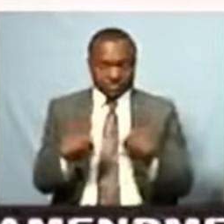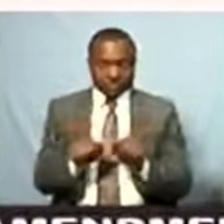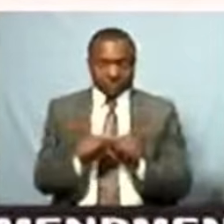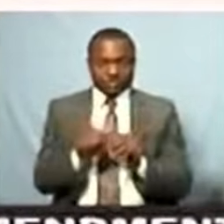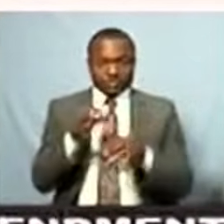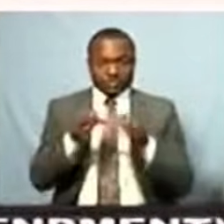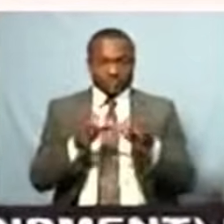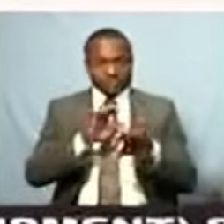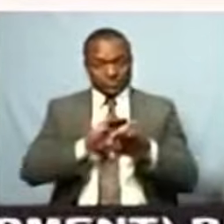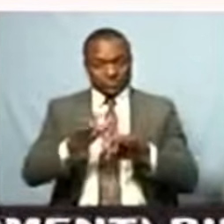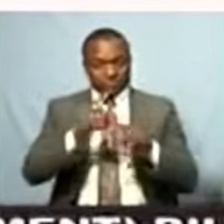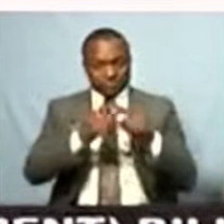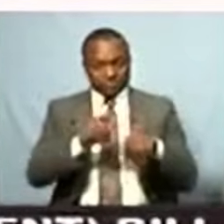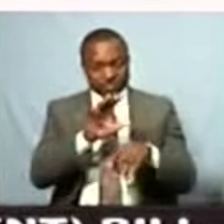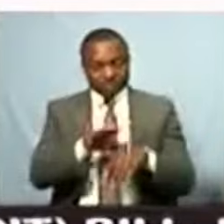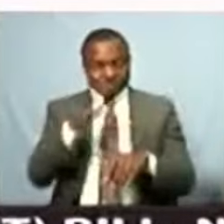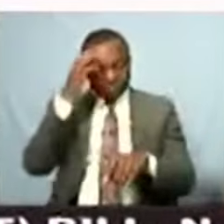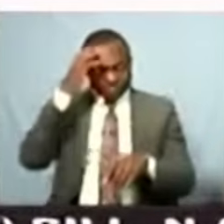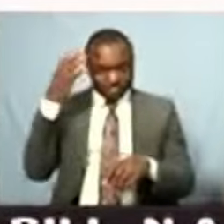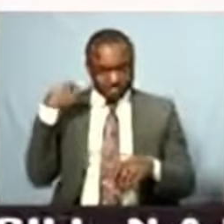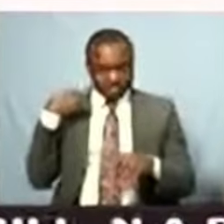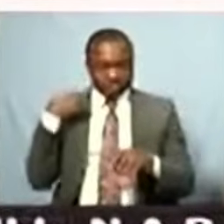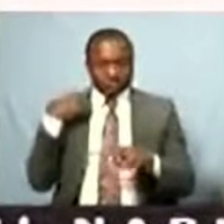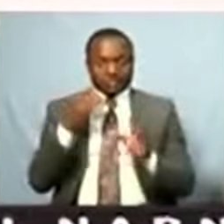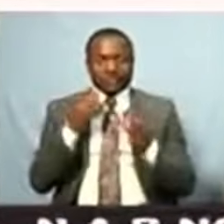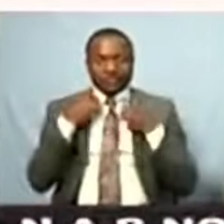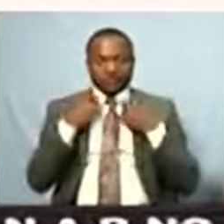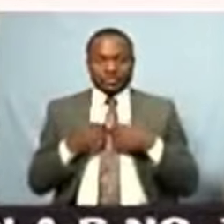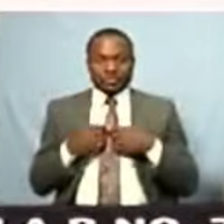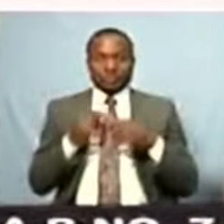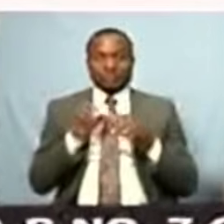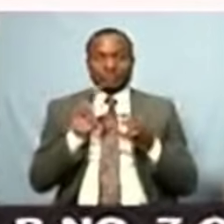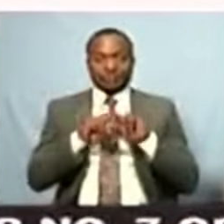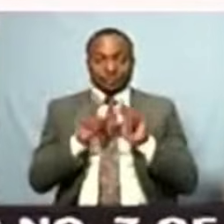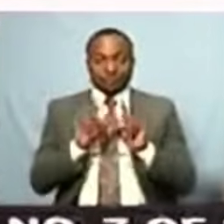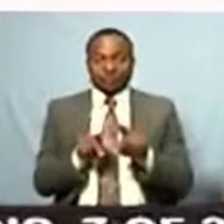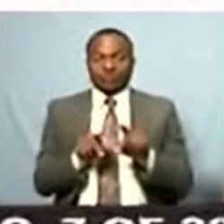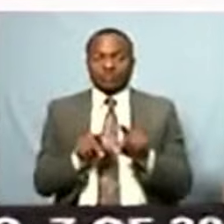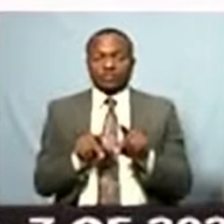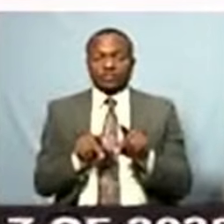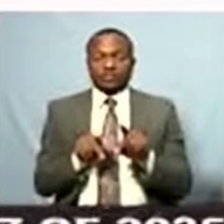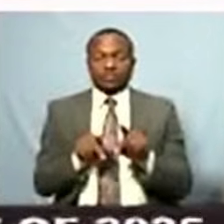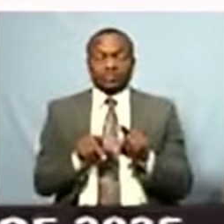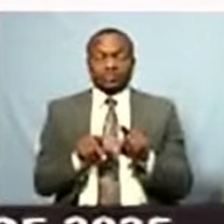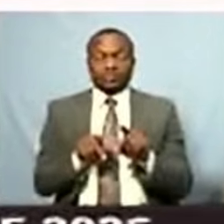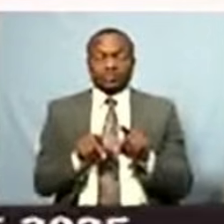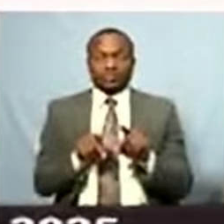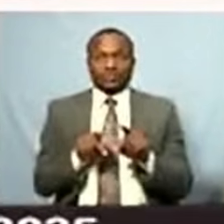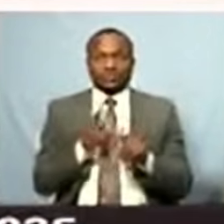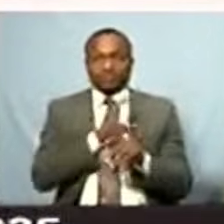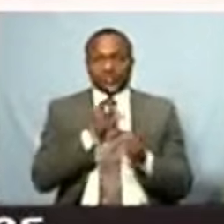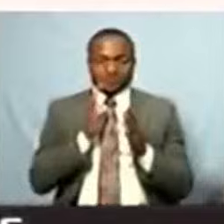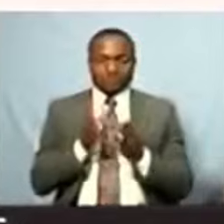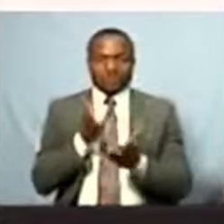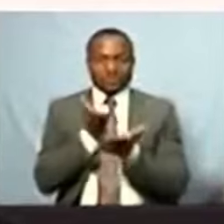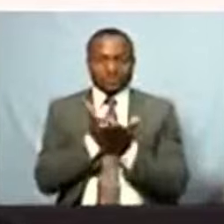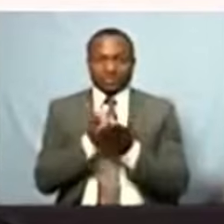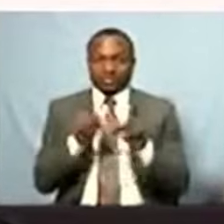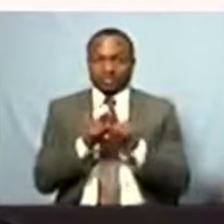council chairperson or councillor. This is the proposed position in relation to members of parliament.